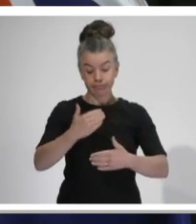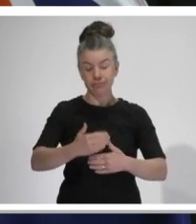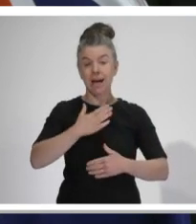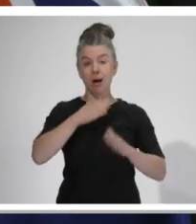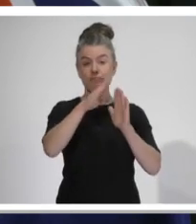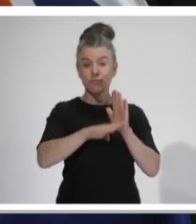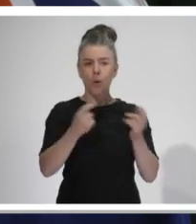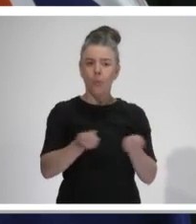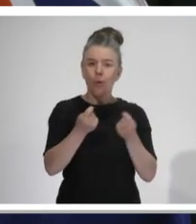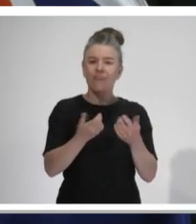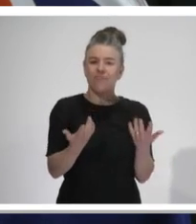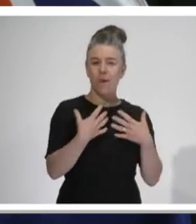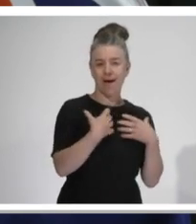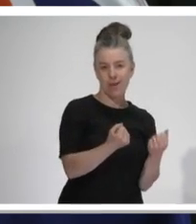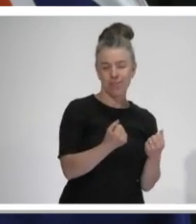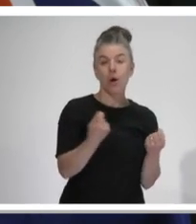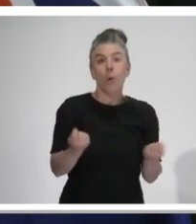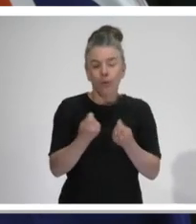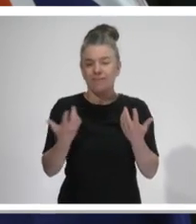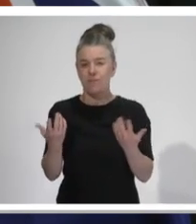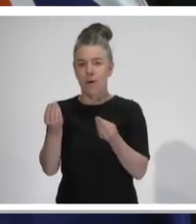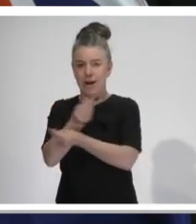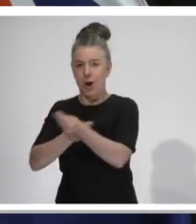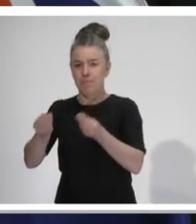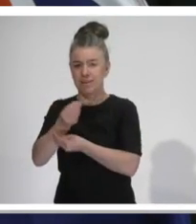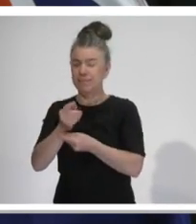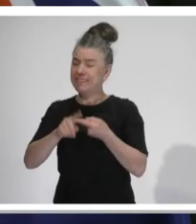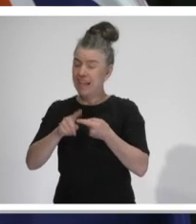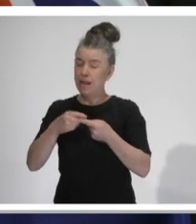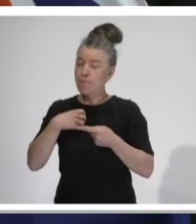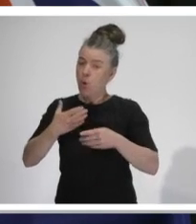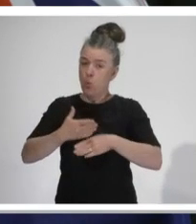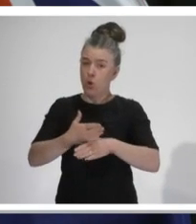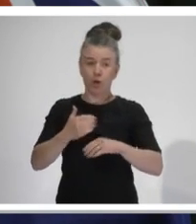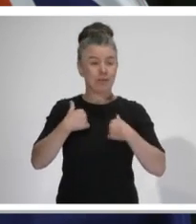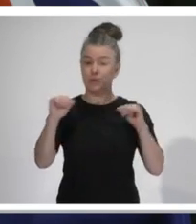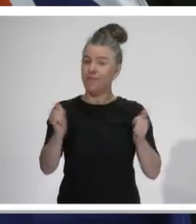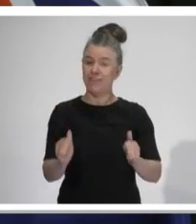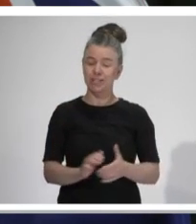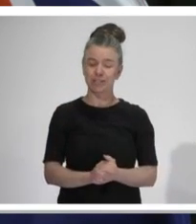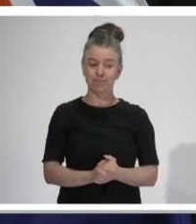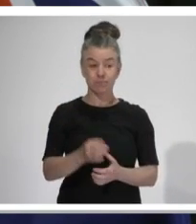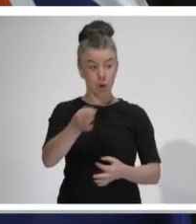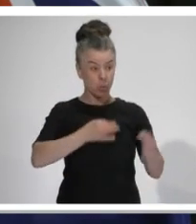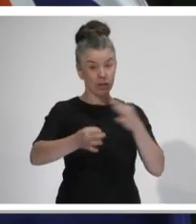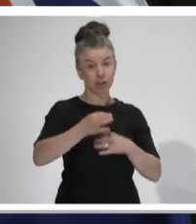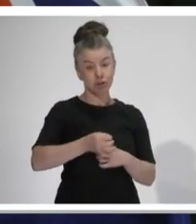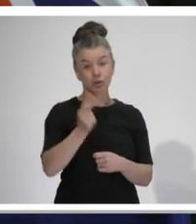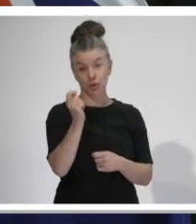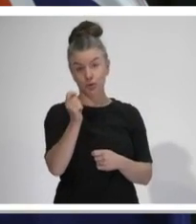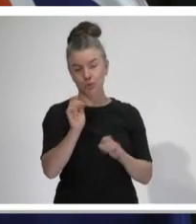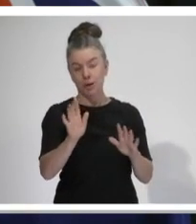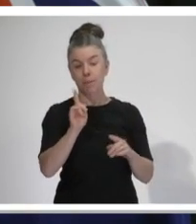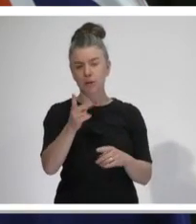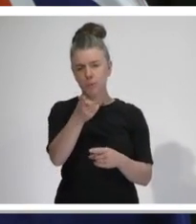to continue that work. There's more mahi to do. Lastly, before I take your questions, and as some of you may have already seen,